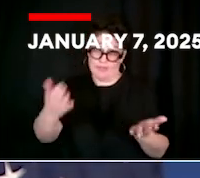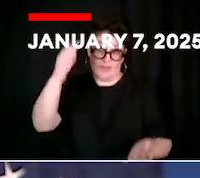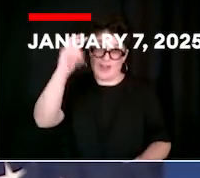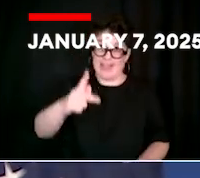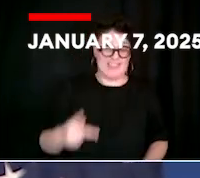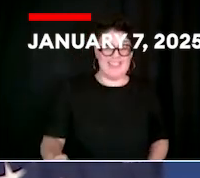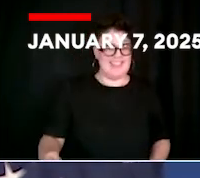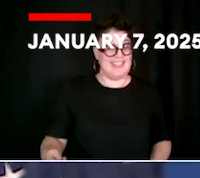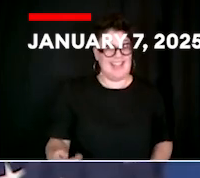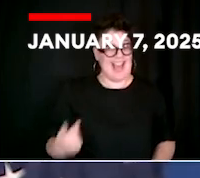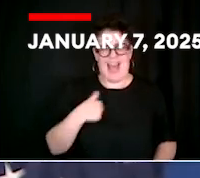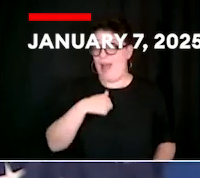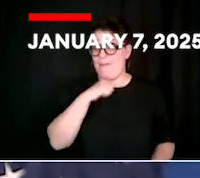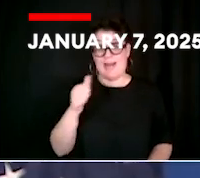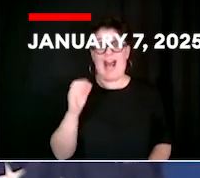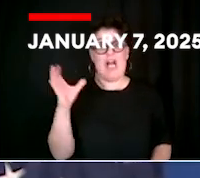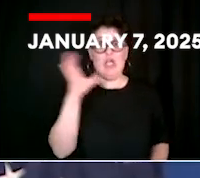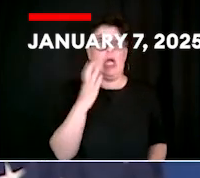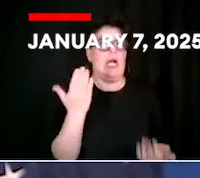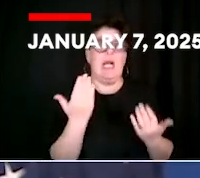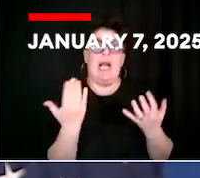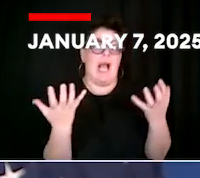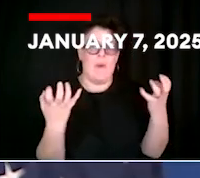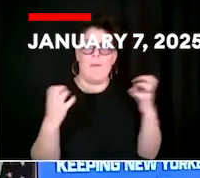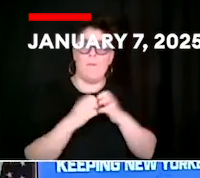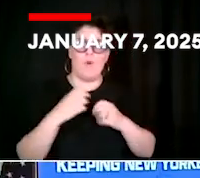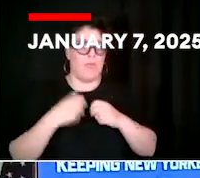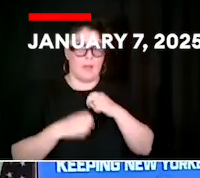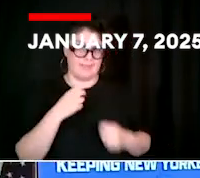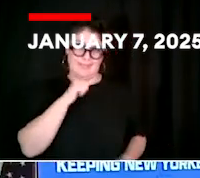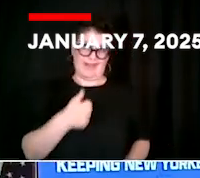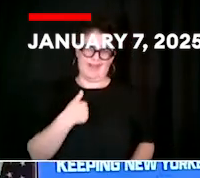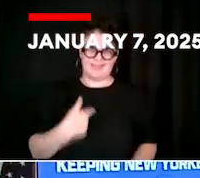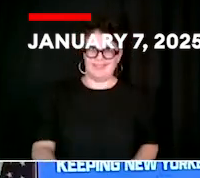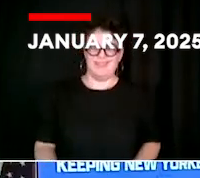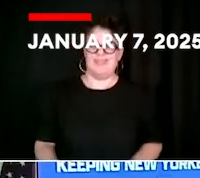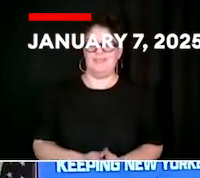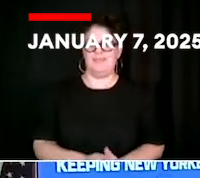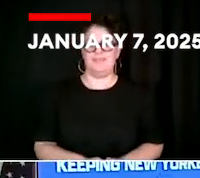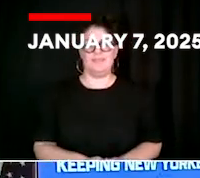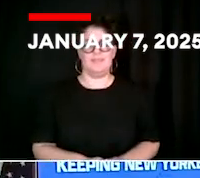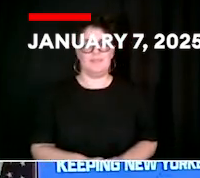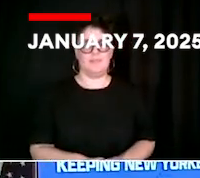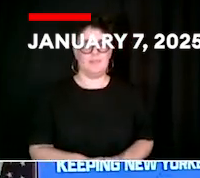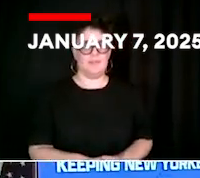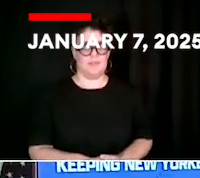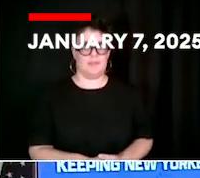to take on new ones. But you could take a question from me. How about that? Thank you.